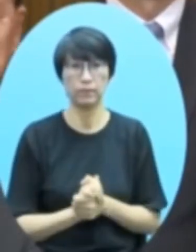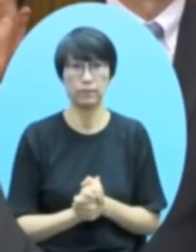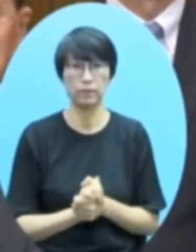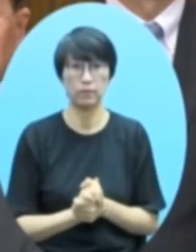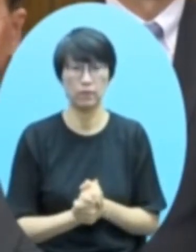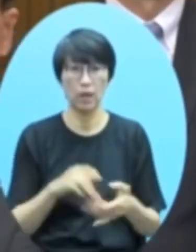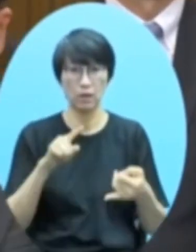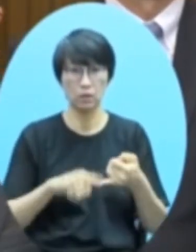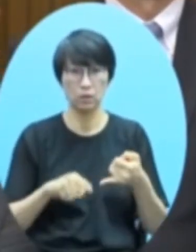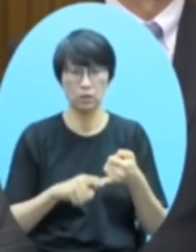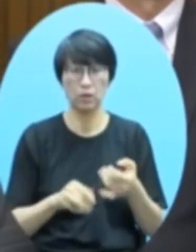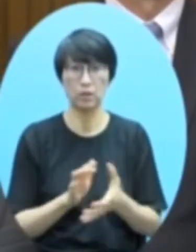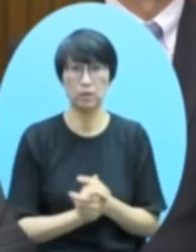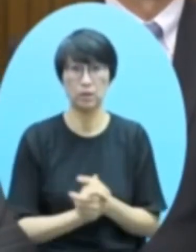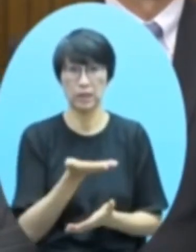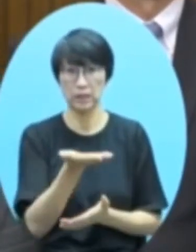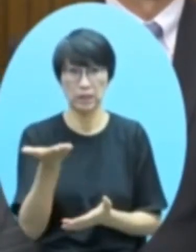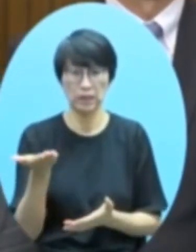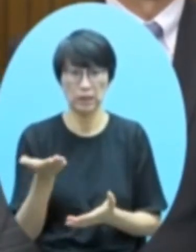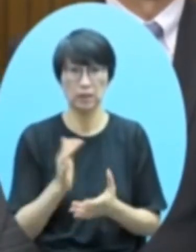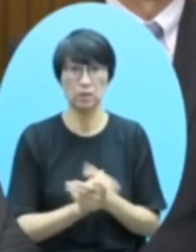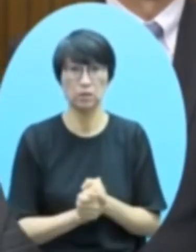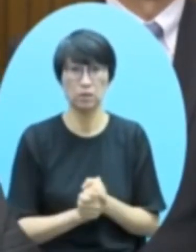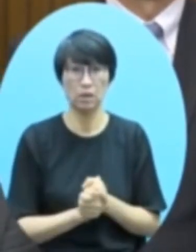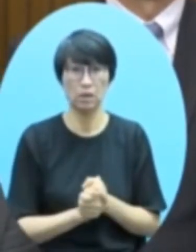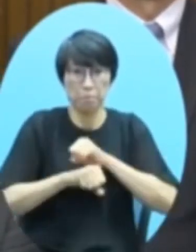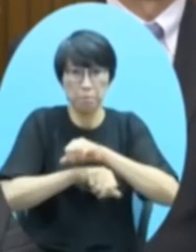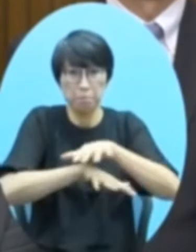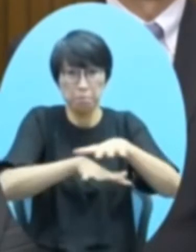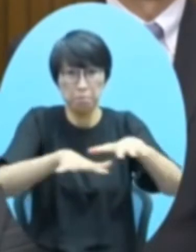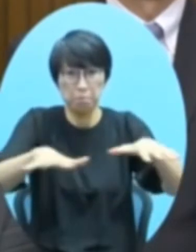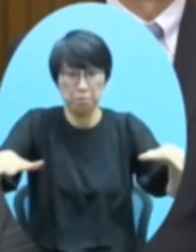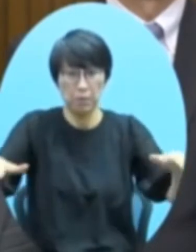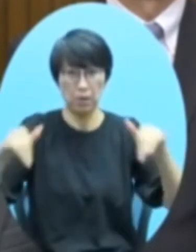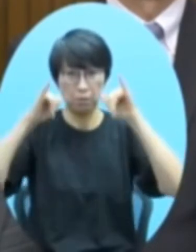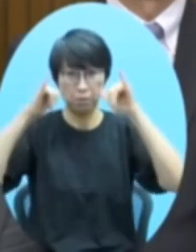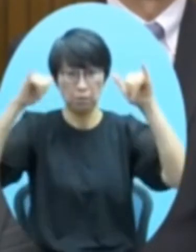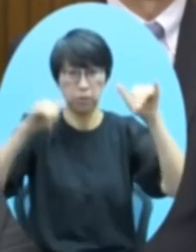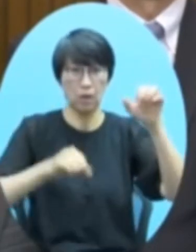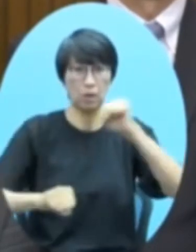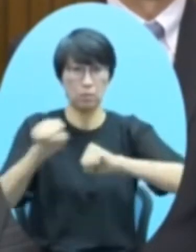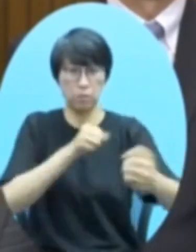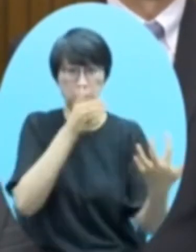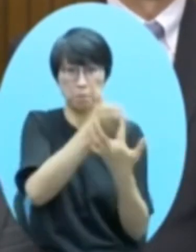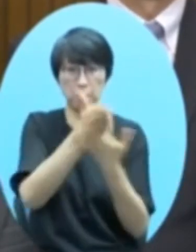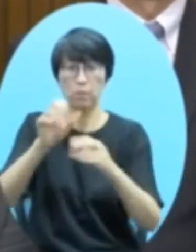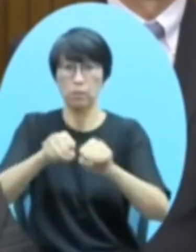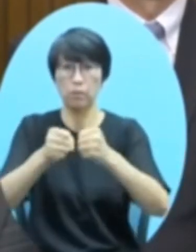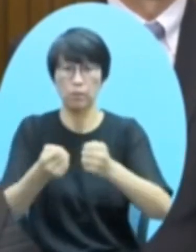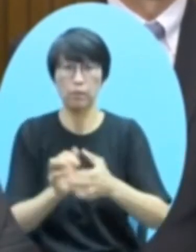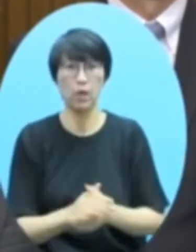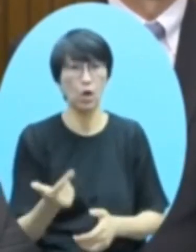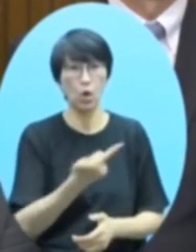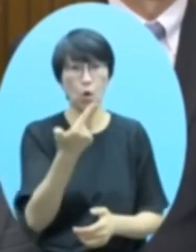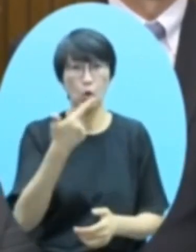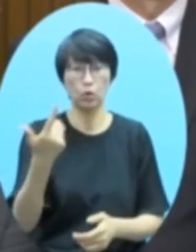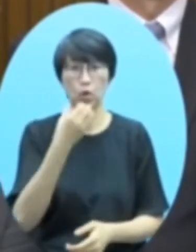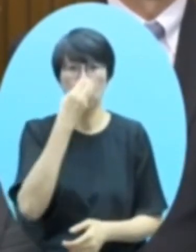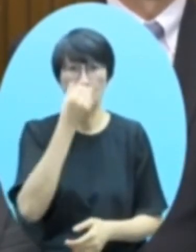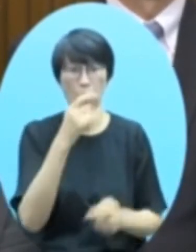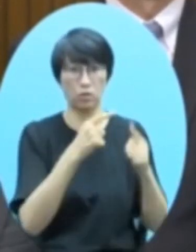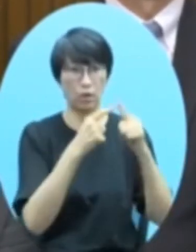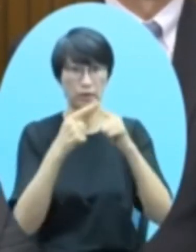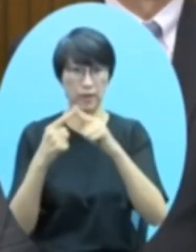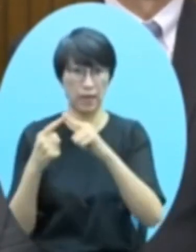As a result of these widespread disruptions and violence, the great majority of Hong